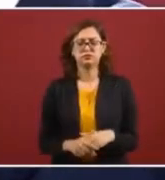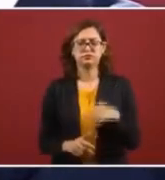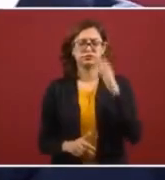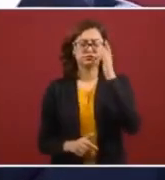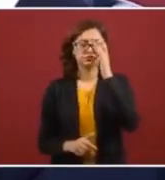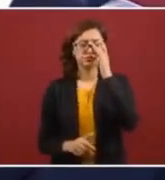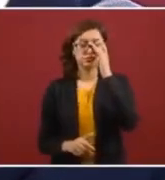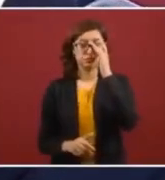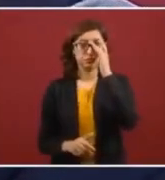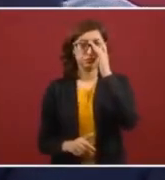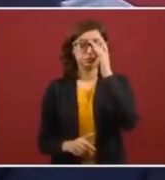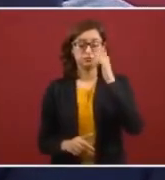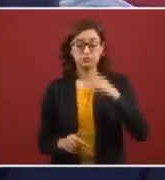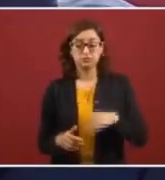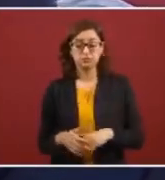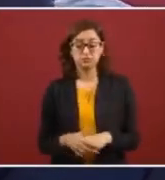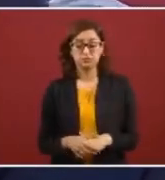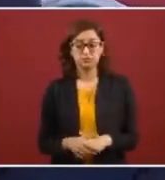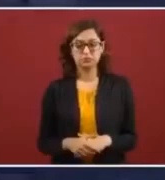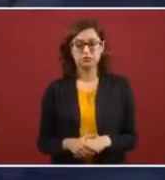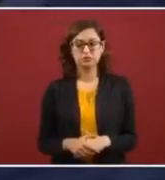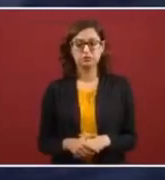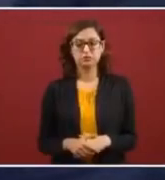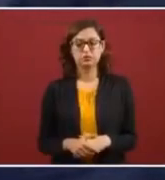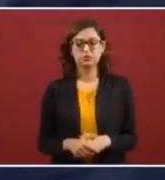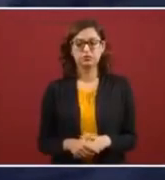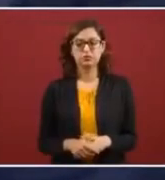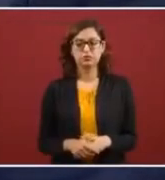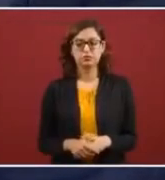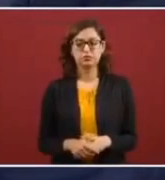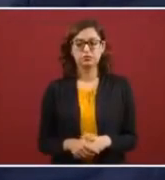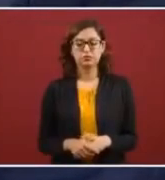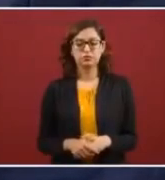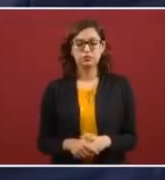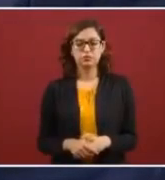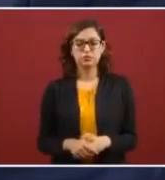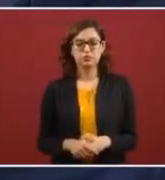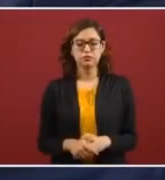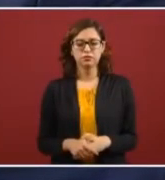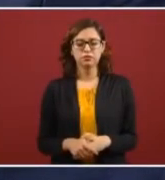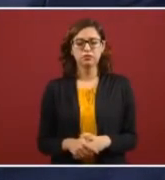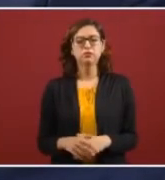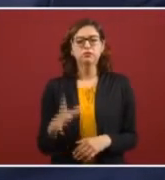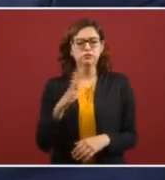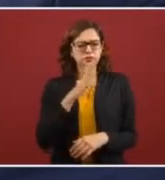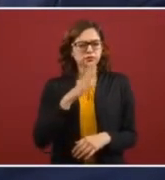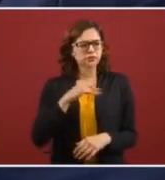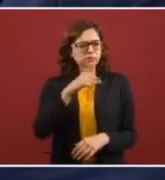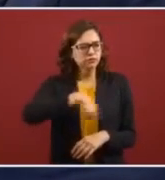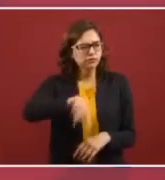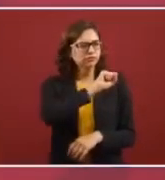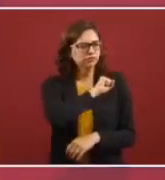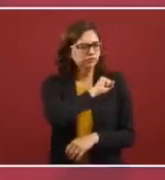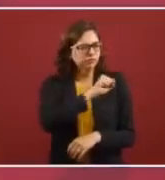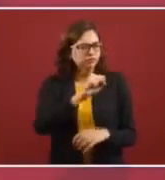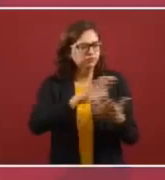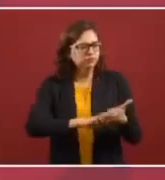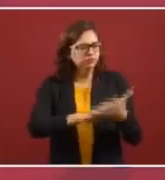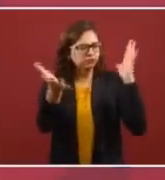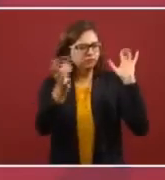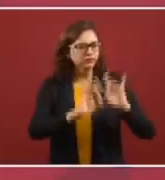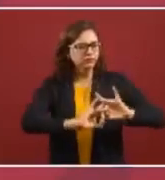damages de, ver, caused by drug addiction. De delincuencia que nos preocupa mucho.